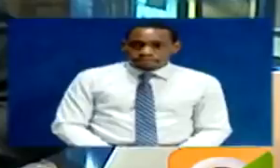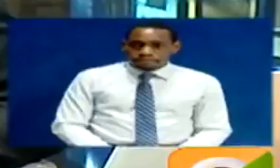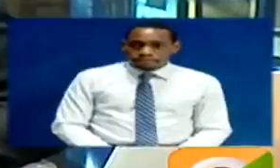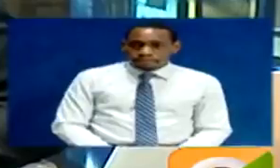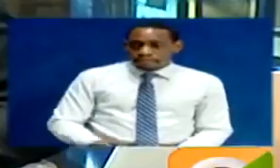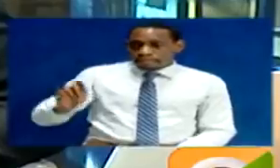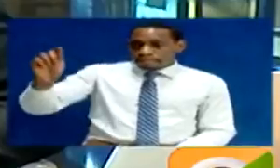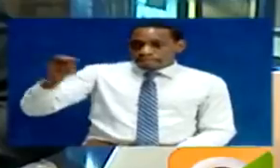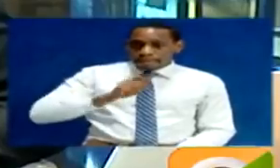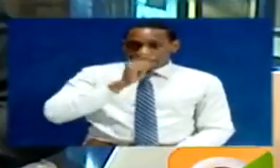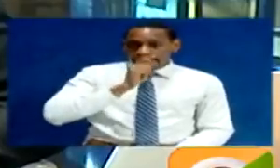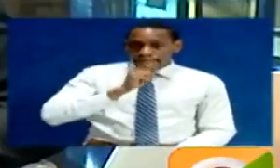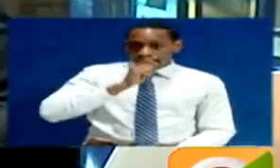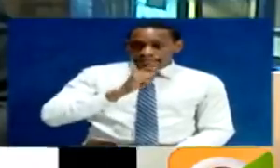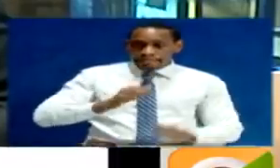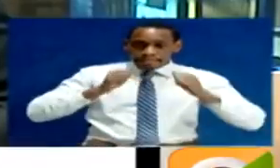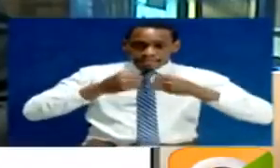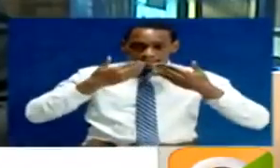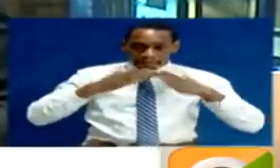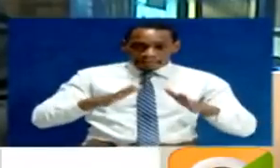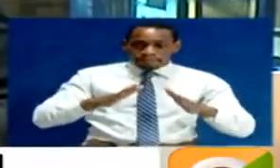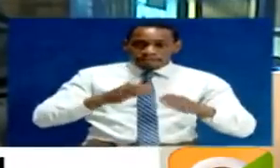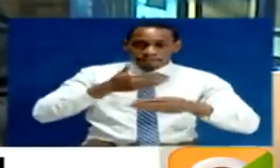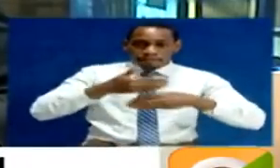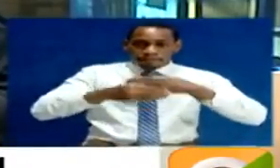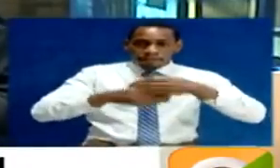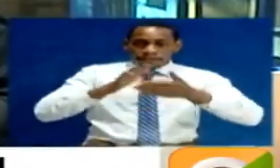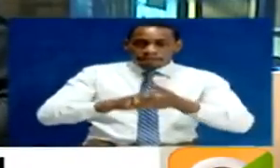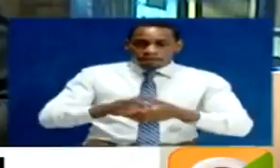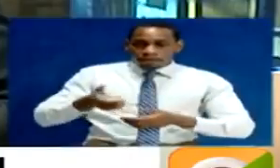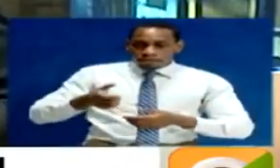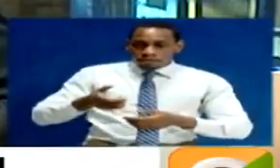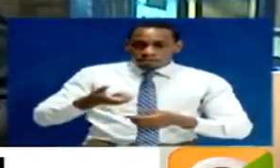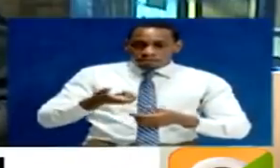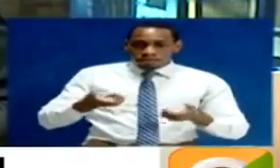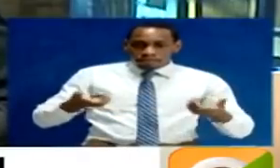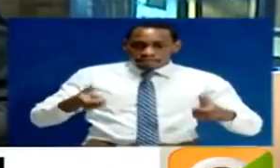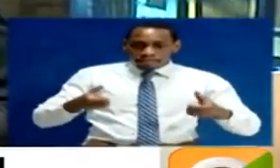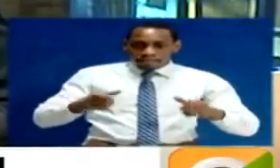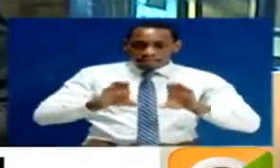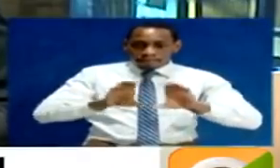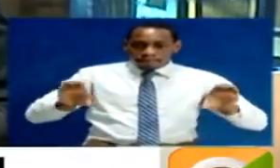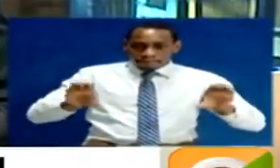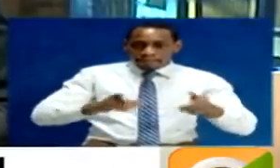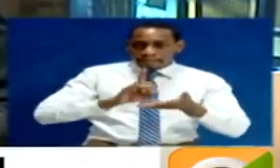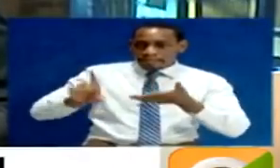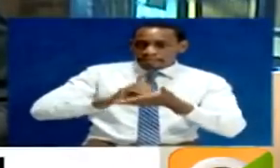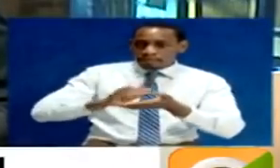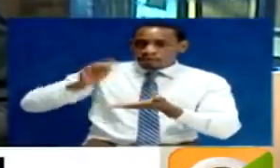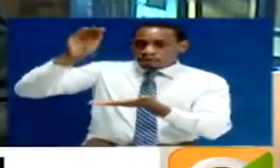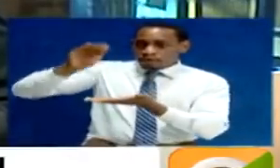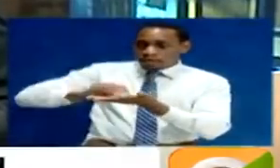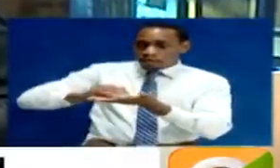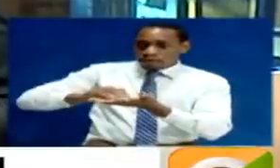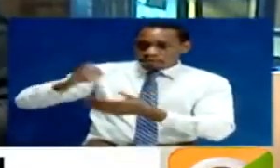At the same time, Kenya and Tanzania have agreed to build a gas pipeline from Dar es Salaam to lower energy costs in the country. It was one of